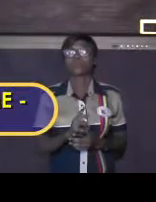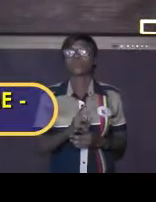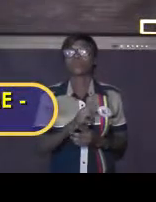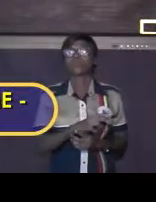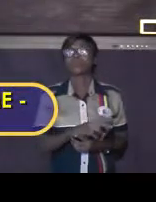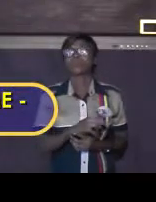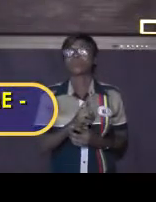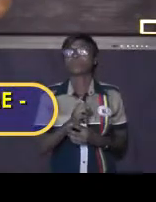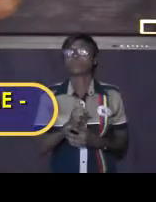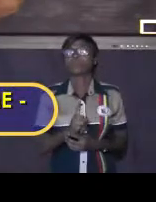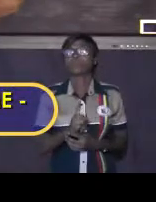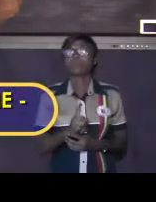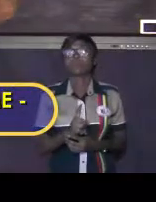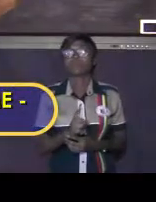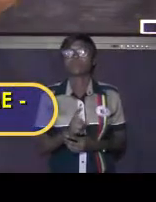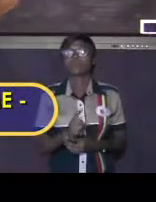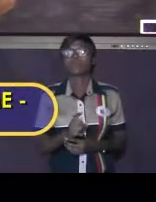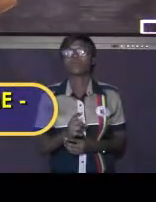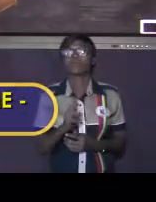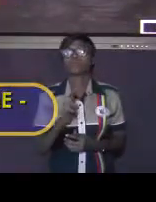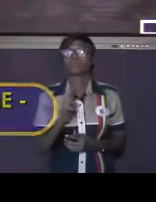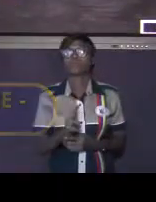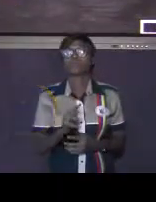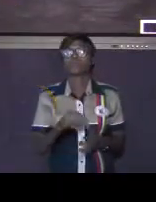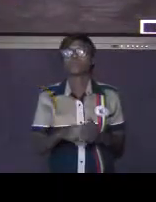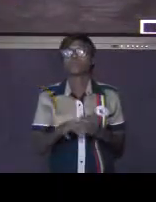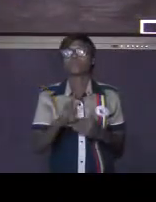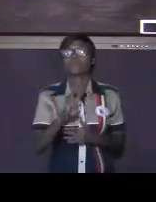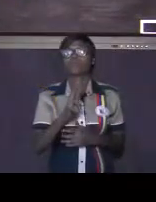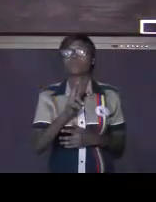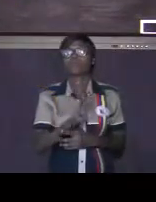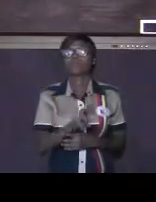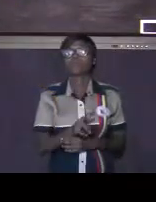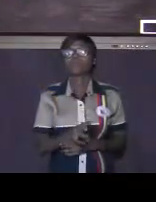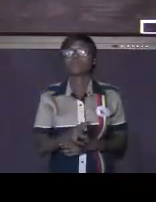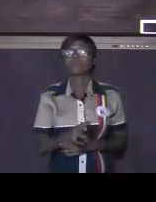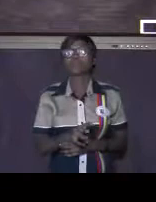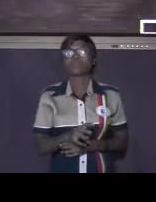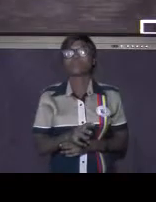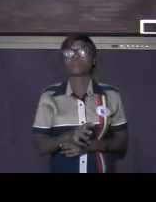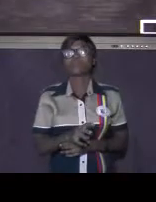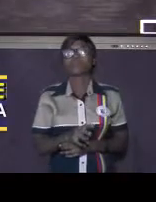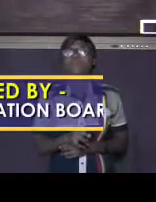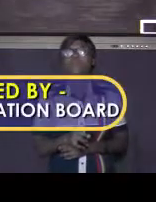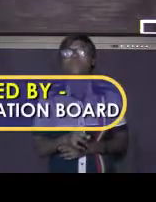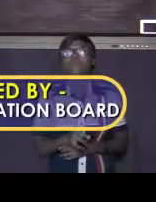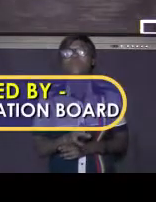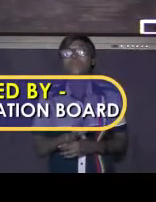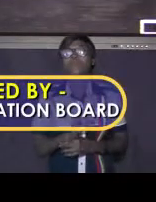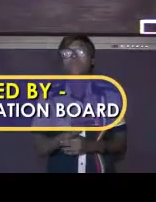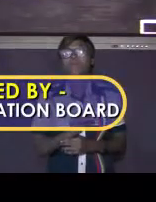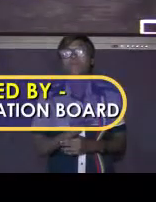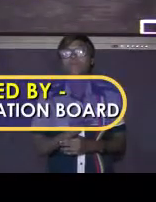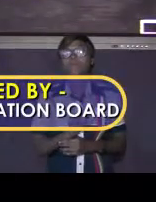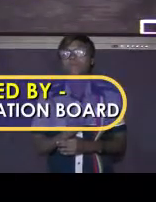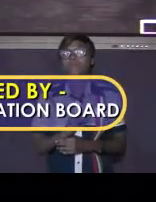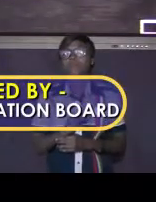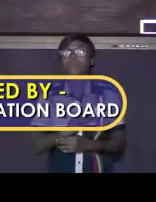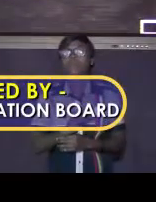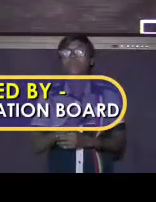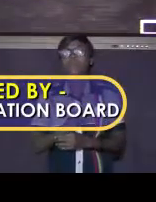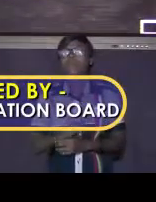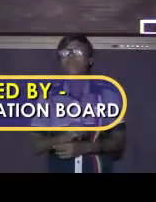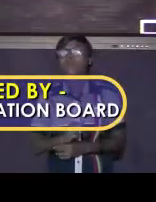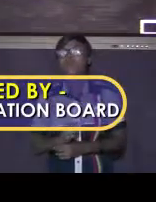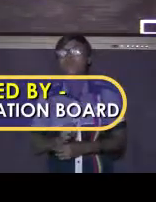2 goes here 1, 2 goes here 2. Now 25 centimeters times 2 centimeters will give us 50